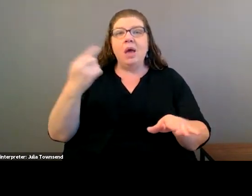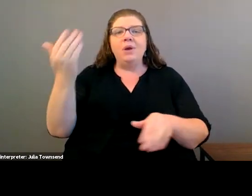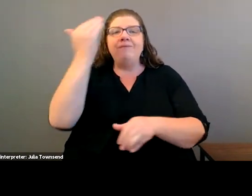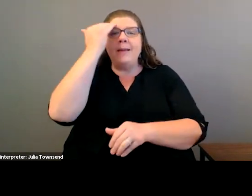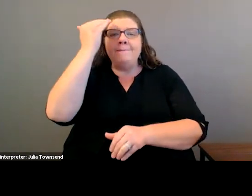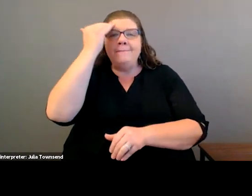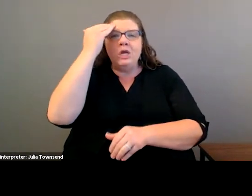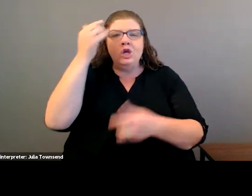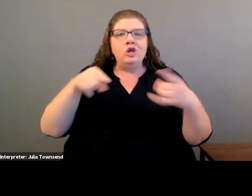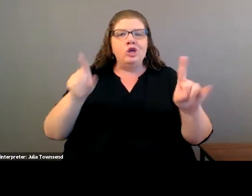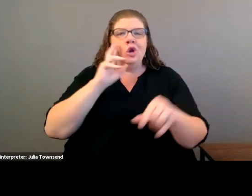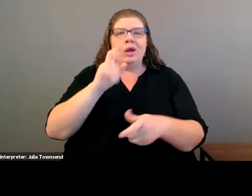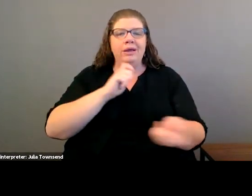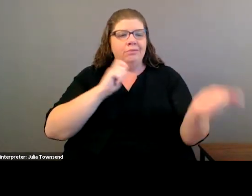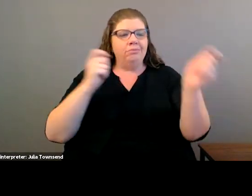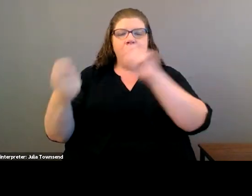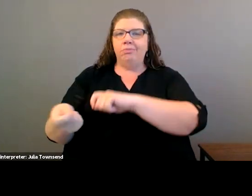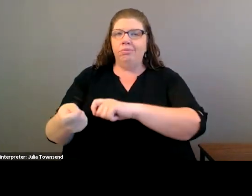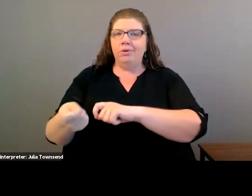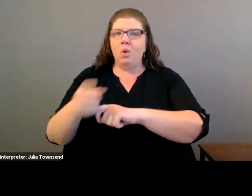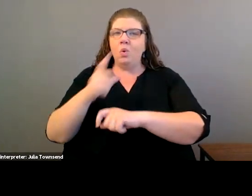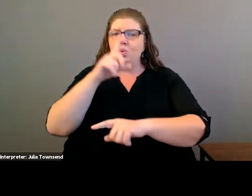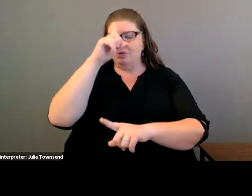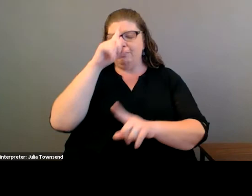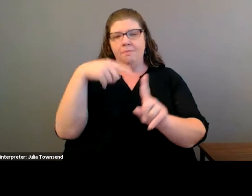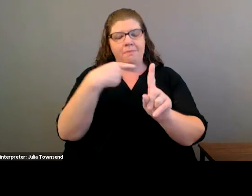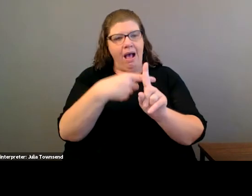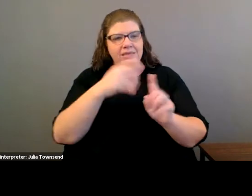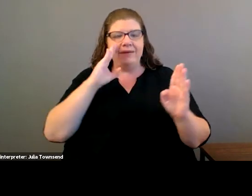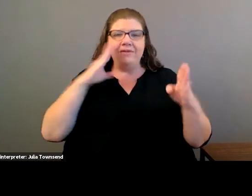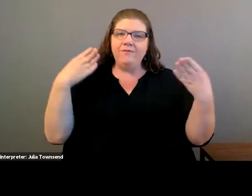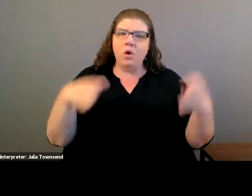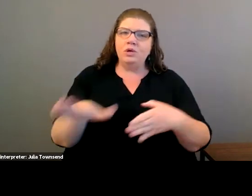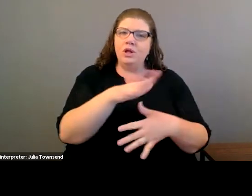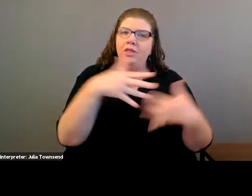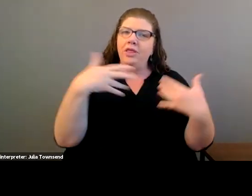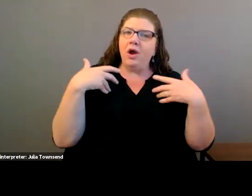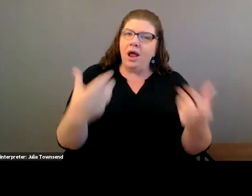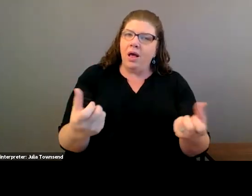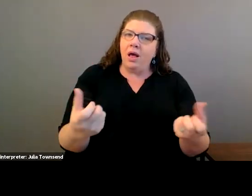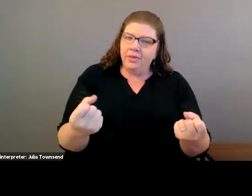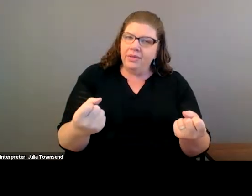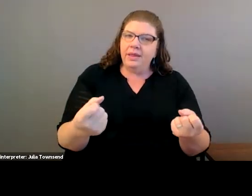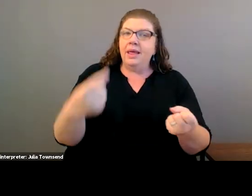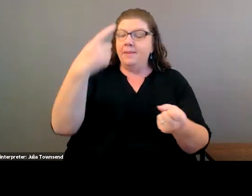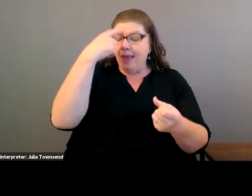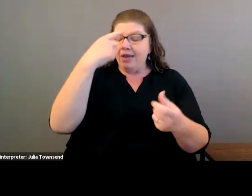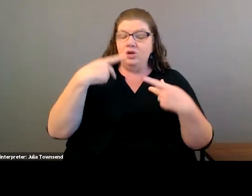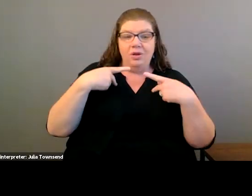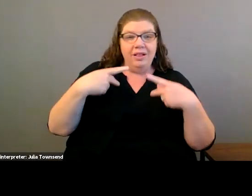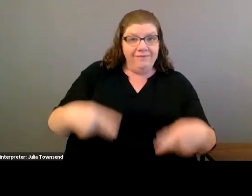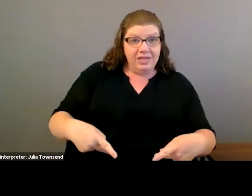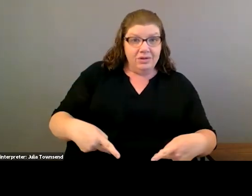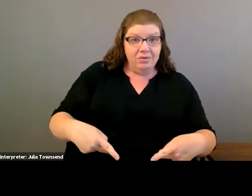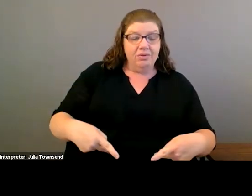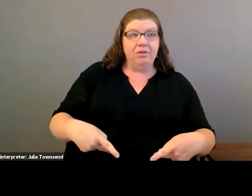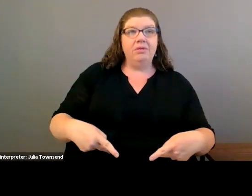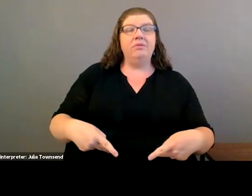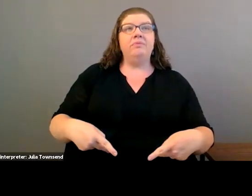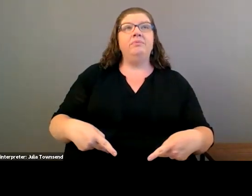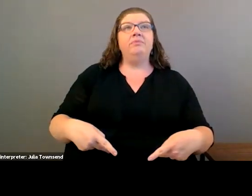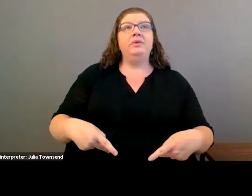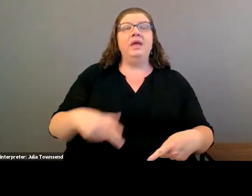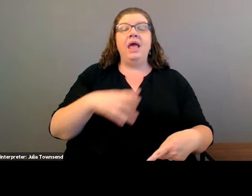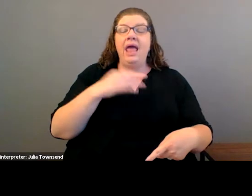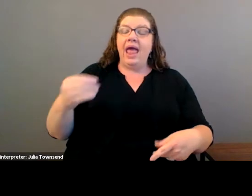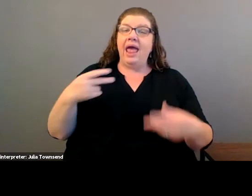this transition time that is positive and focused on their health, mental, physical, and